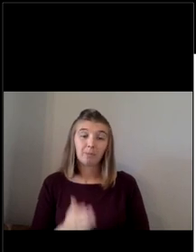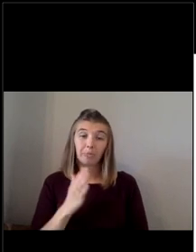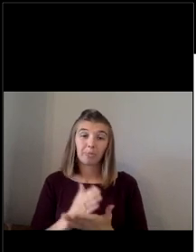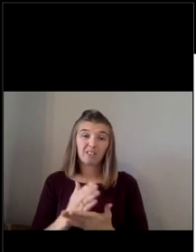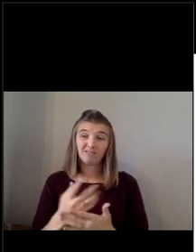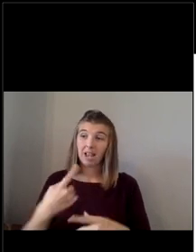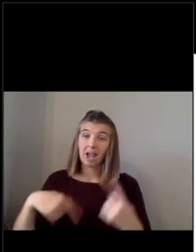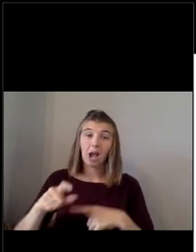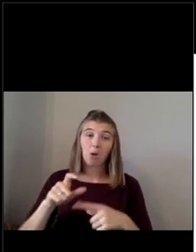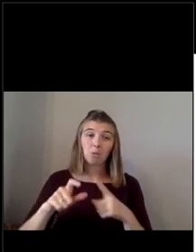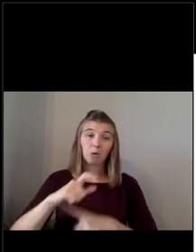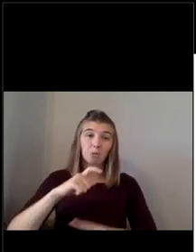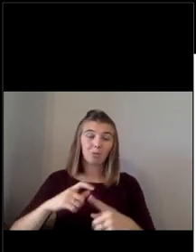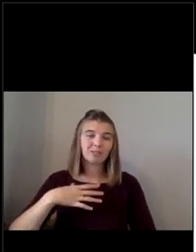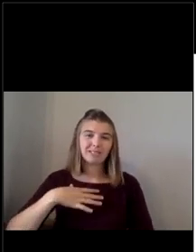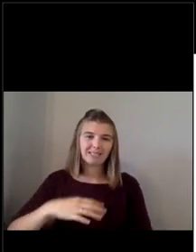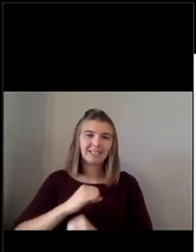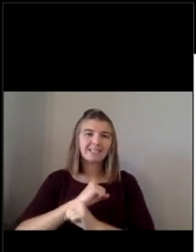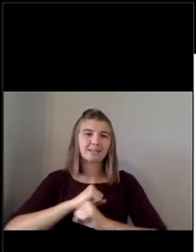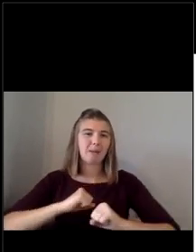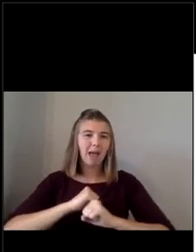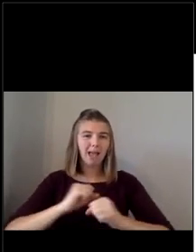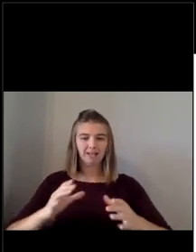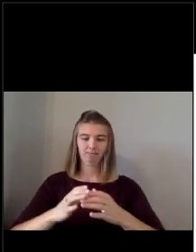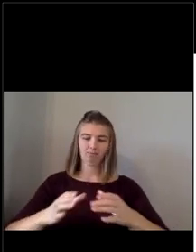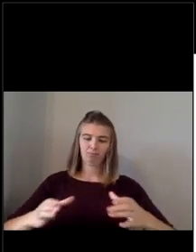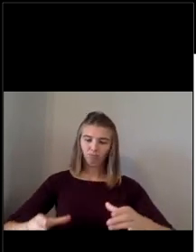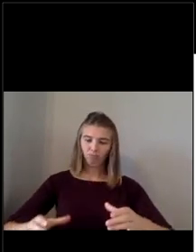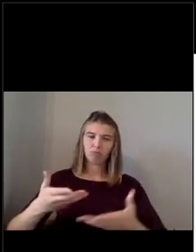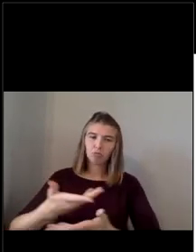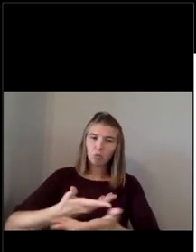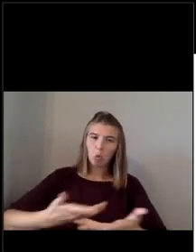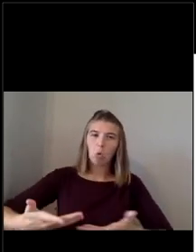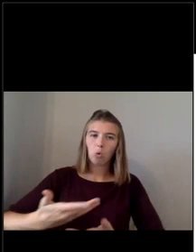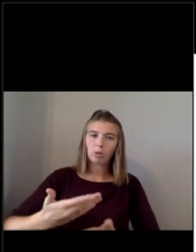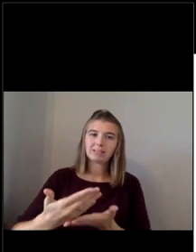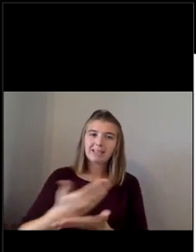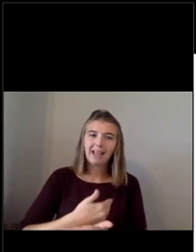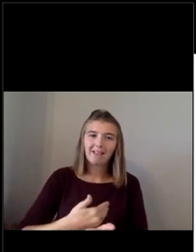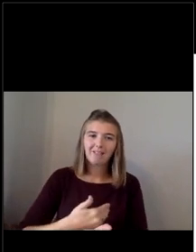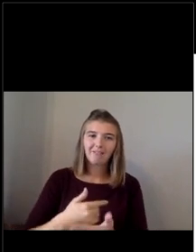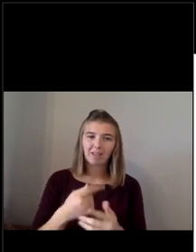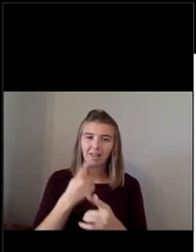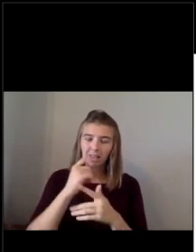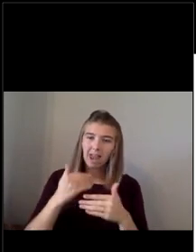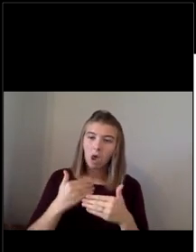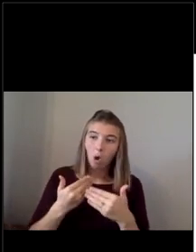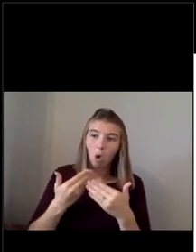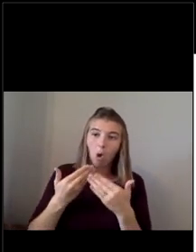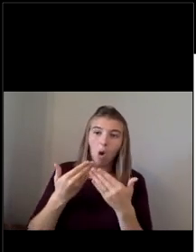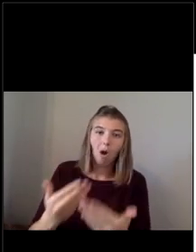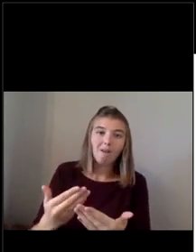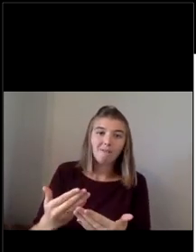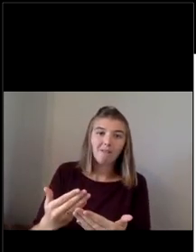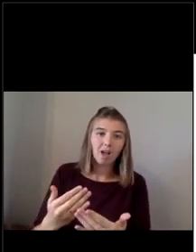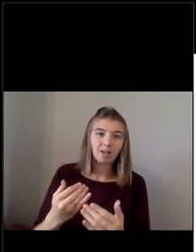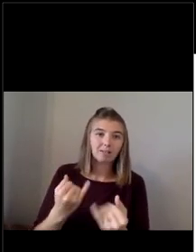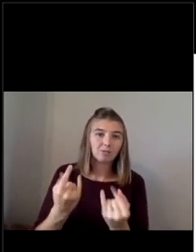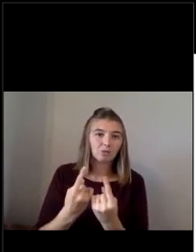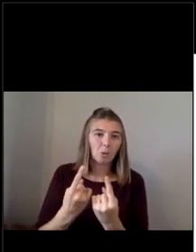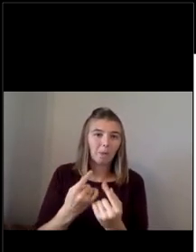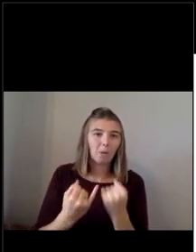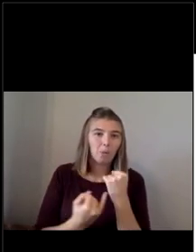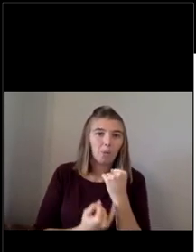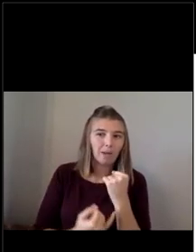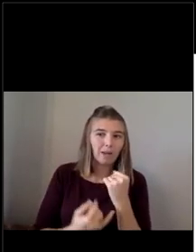where individuals can share their experiences and offer up those threads for others to engage with, to begin to see the many common threads that we